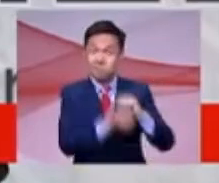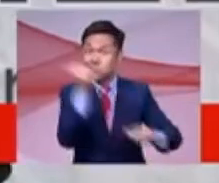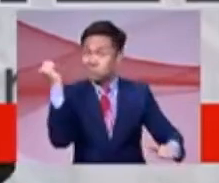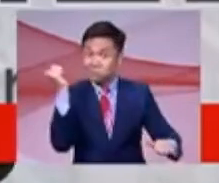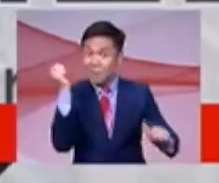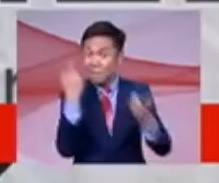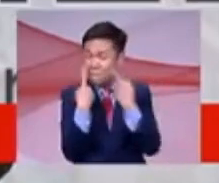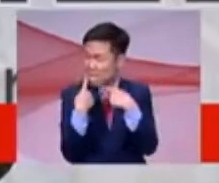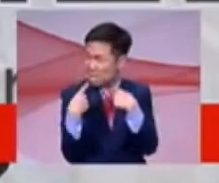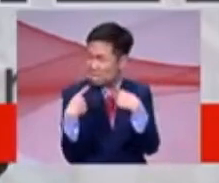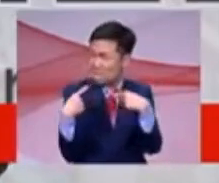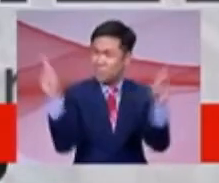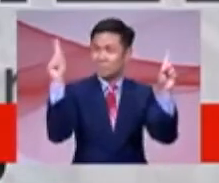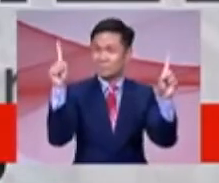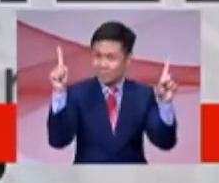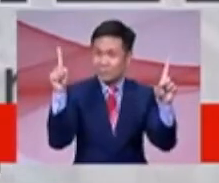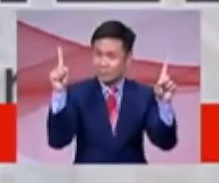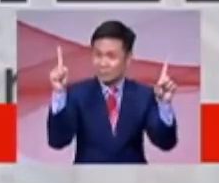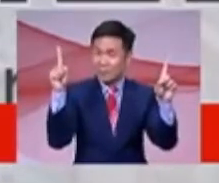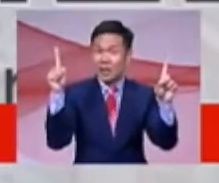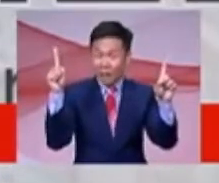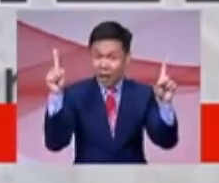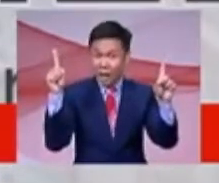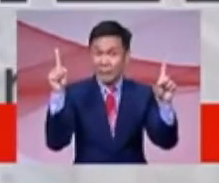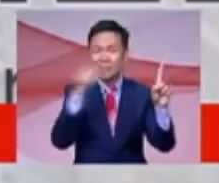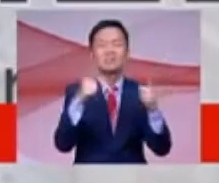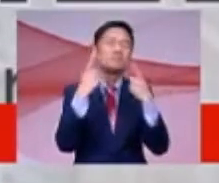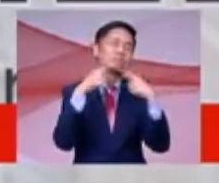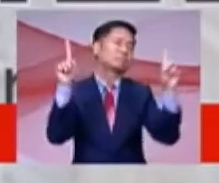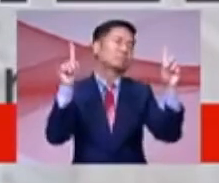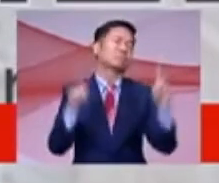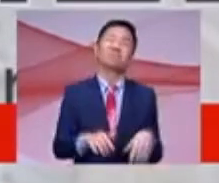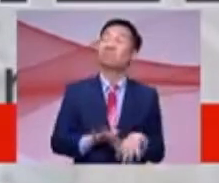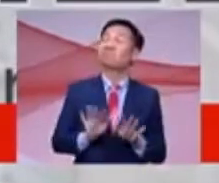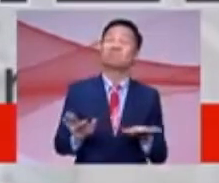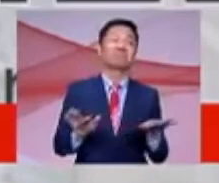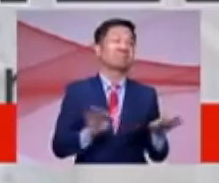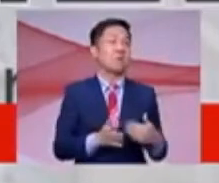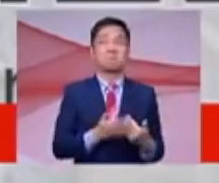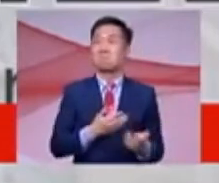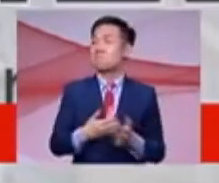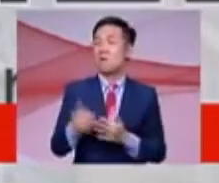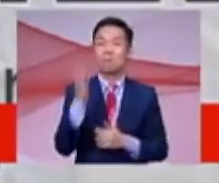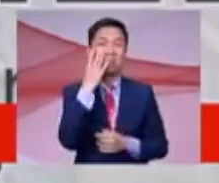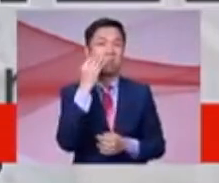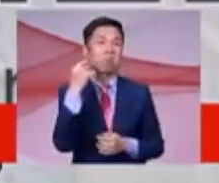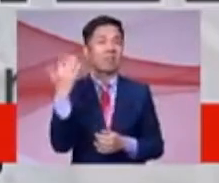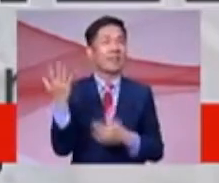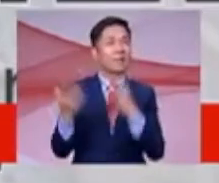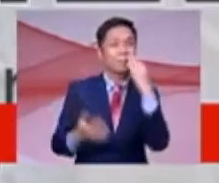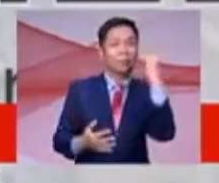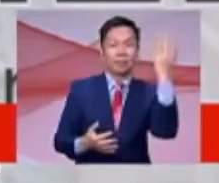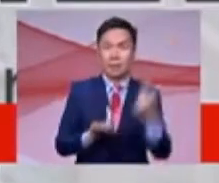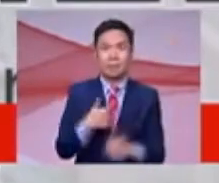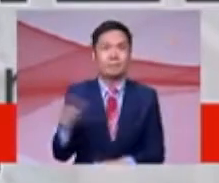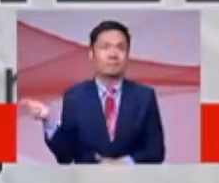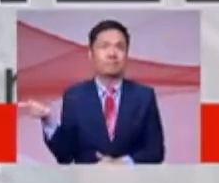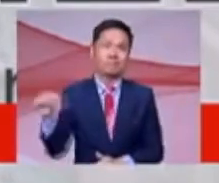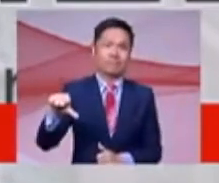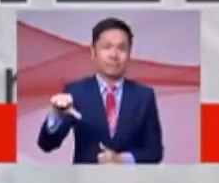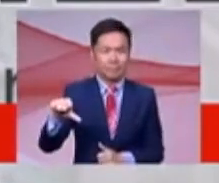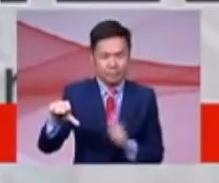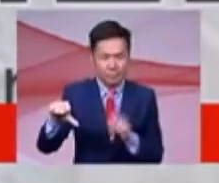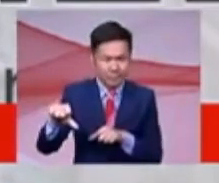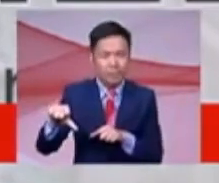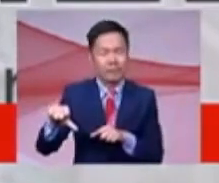we succeed, success will breed complacency. Complacency will breed failure. So this is, that's the thing